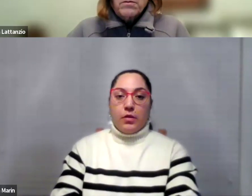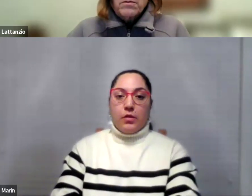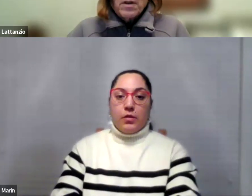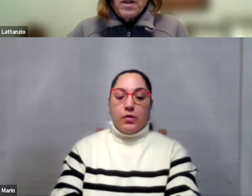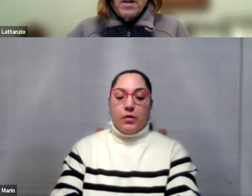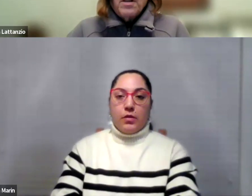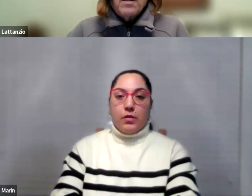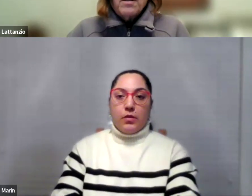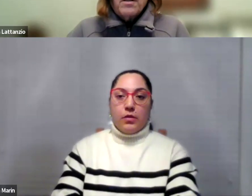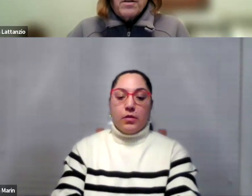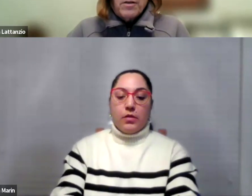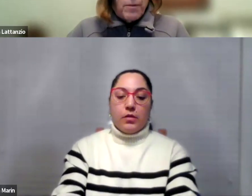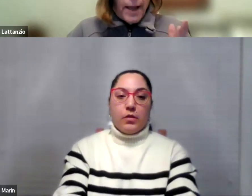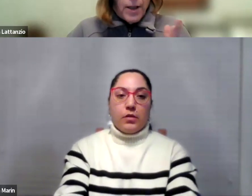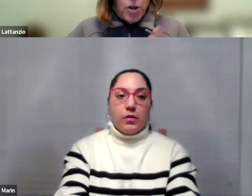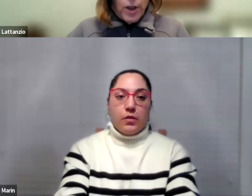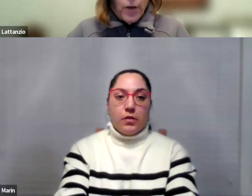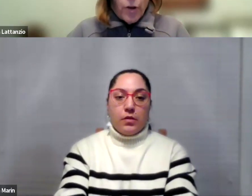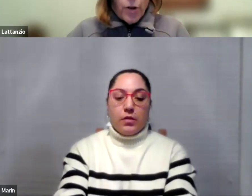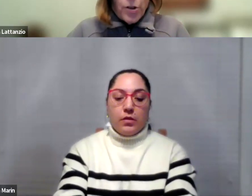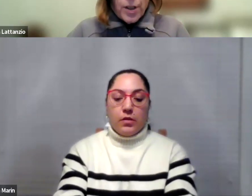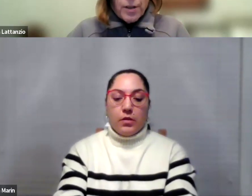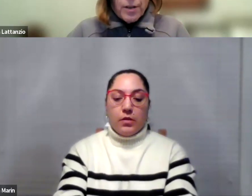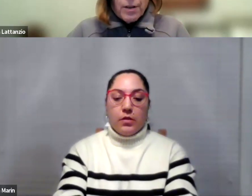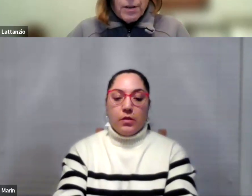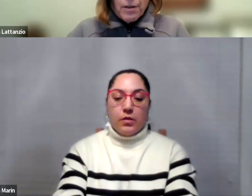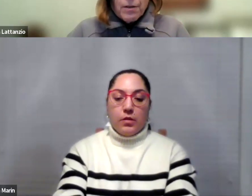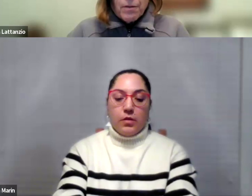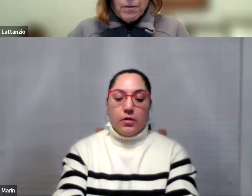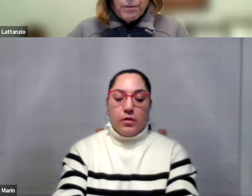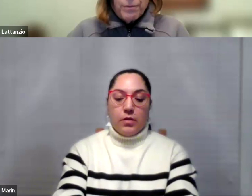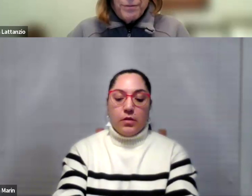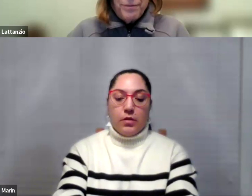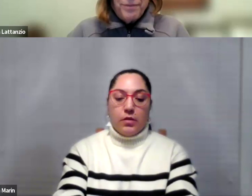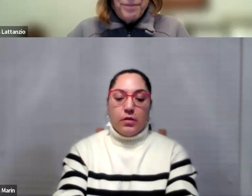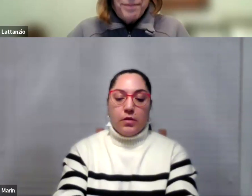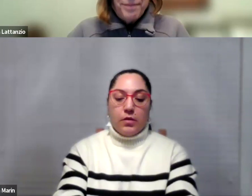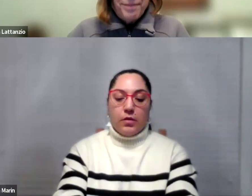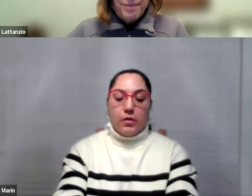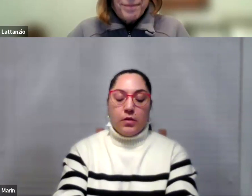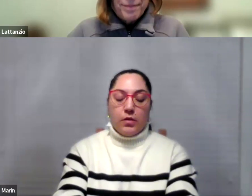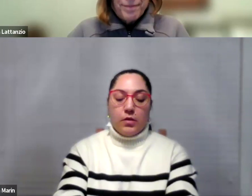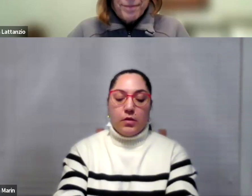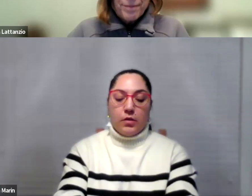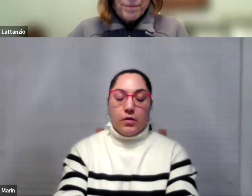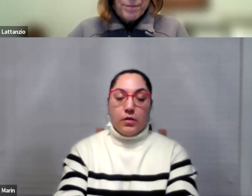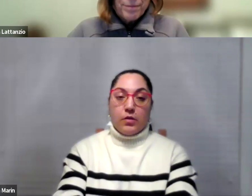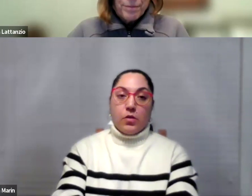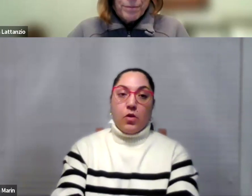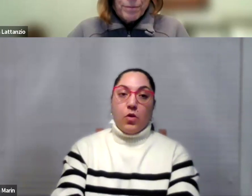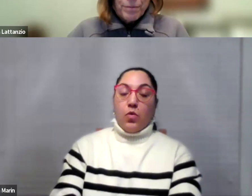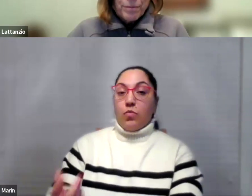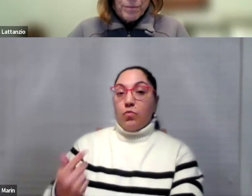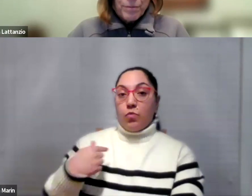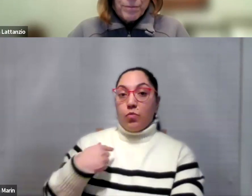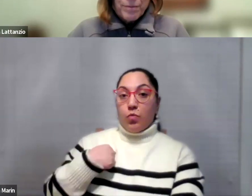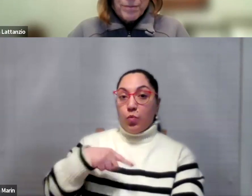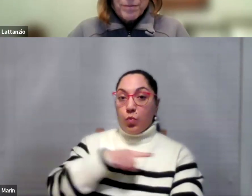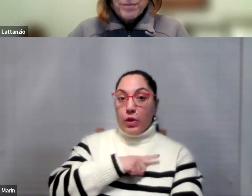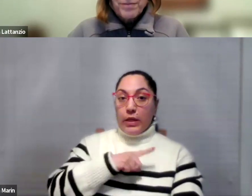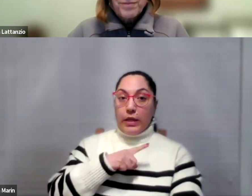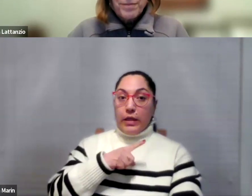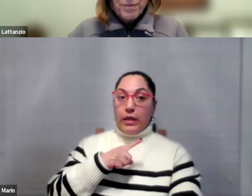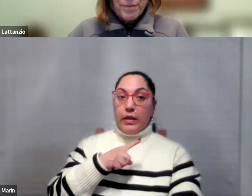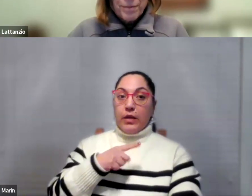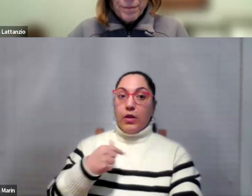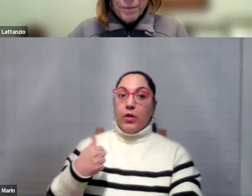Alex, you want to go first? Sure. We have people that yell at us all the time when we're